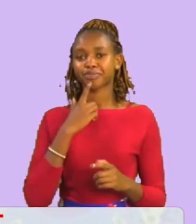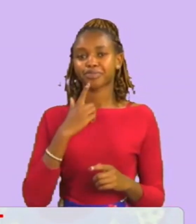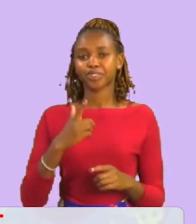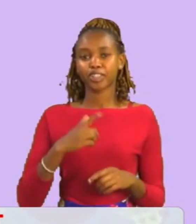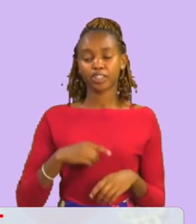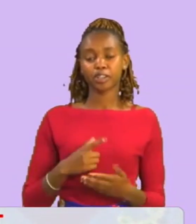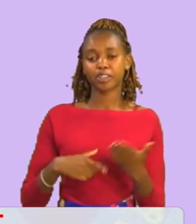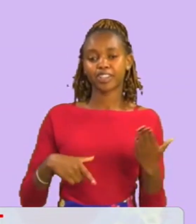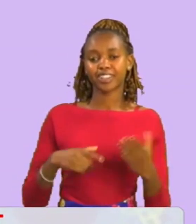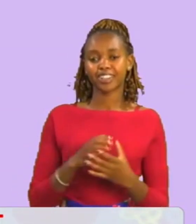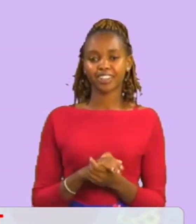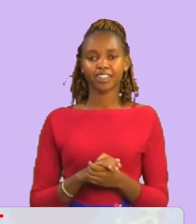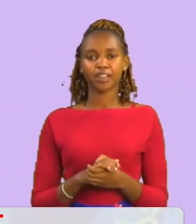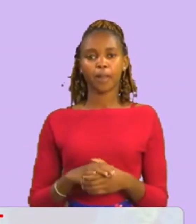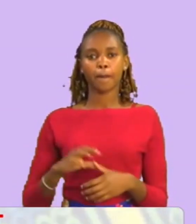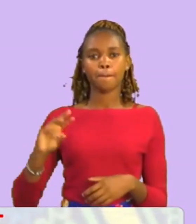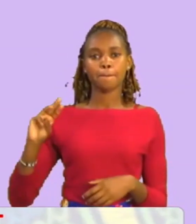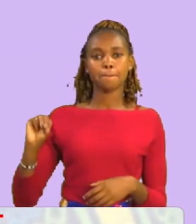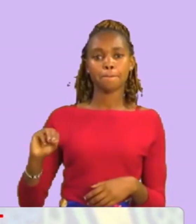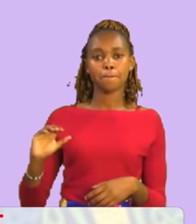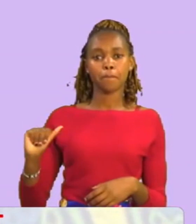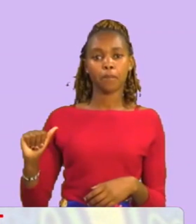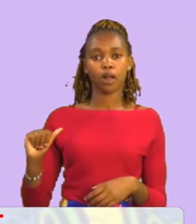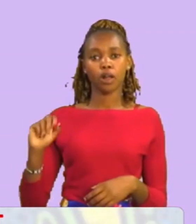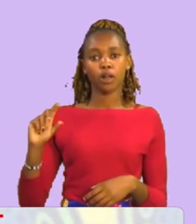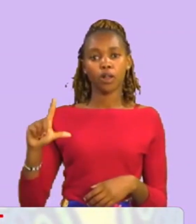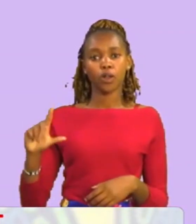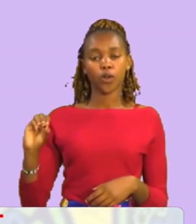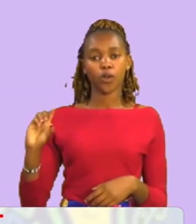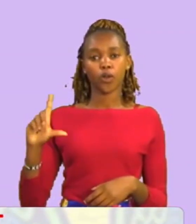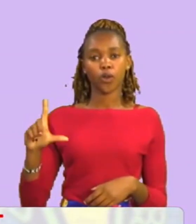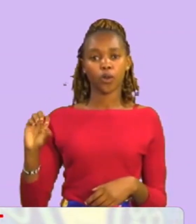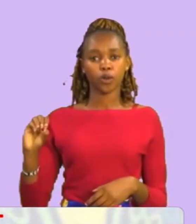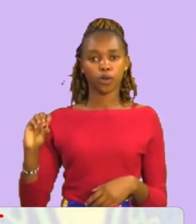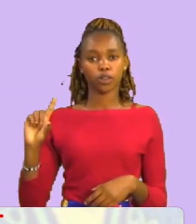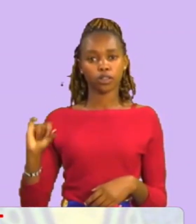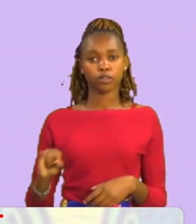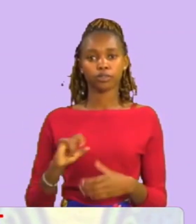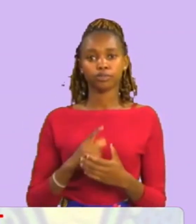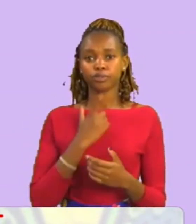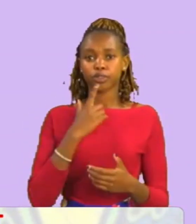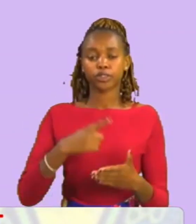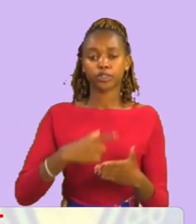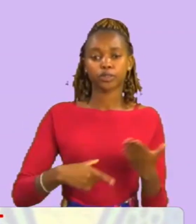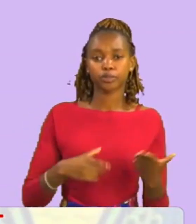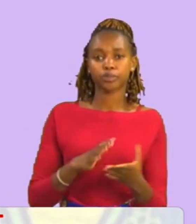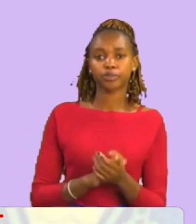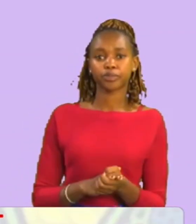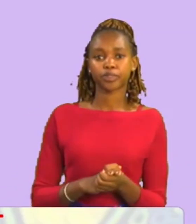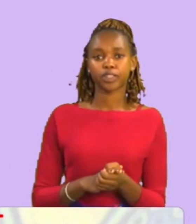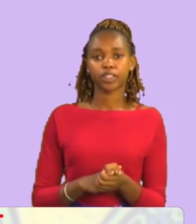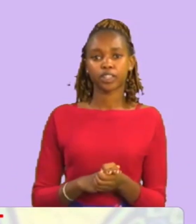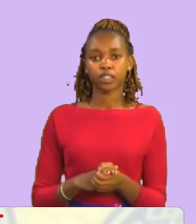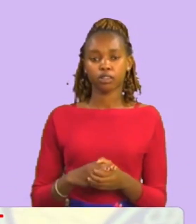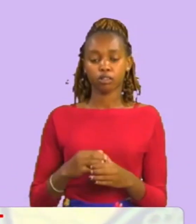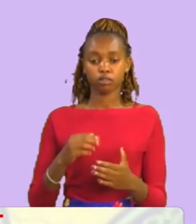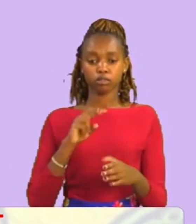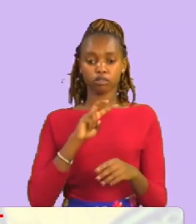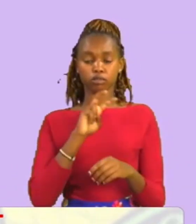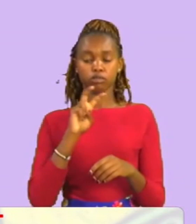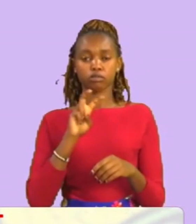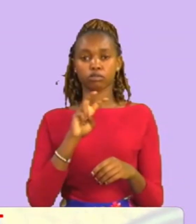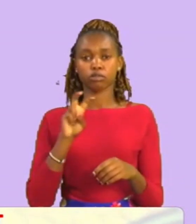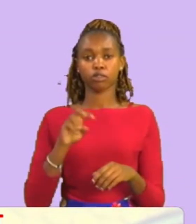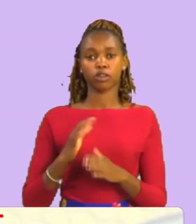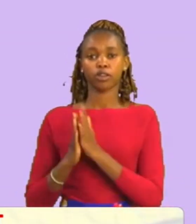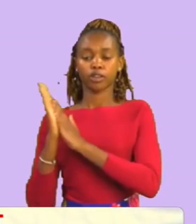Mororoi, big up to Mororoi. Wrong red. Kabisa. Kamba wanakuweka on. Wanasemaje mtu? Niko na Mbogi safi ya Mororoi wana watch Reggae